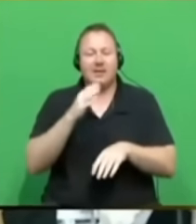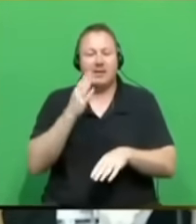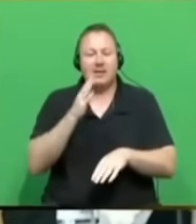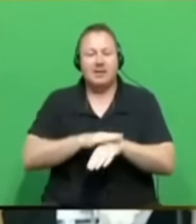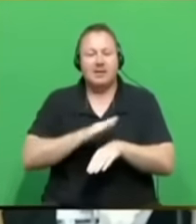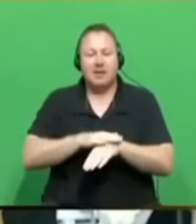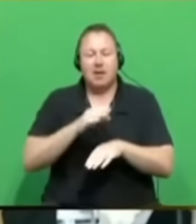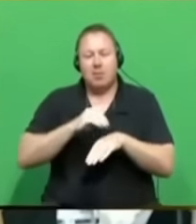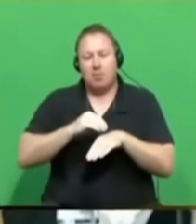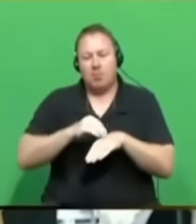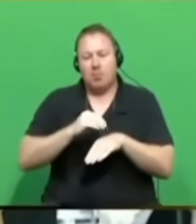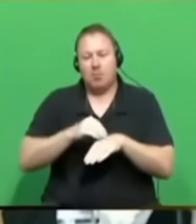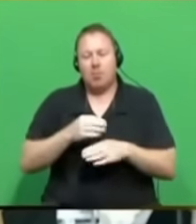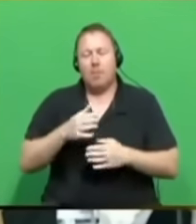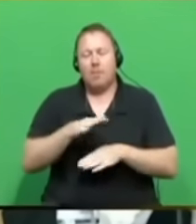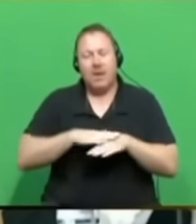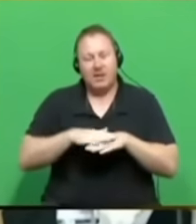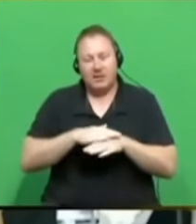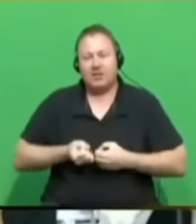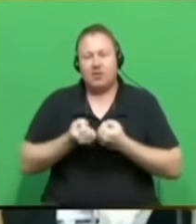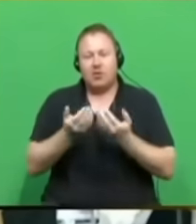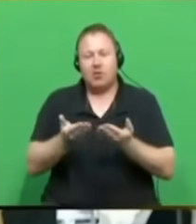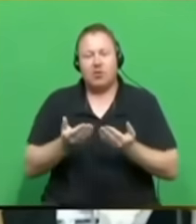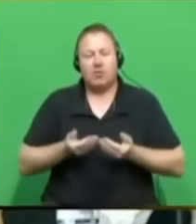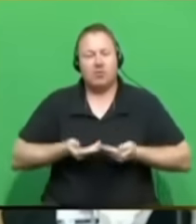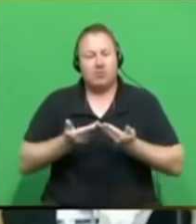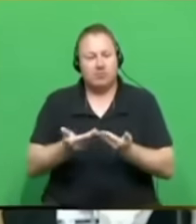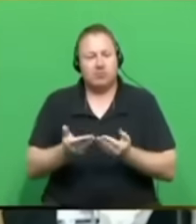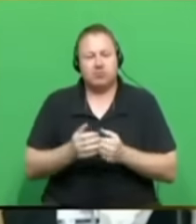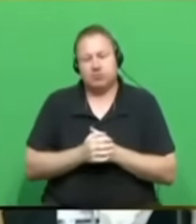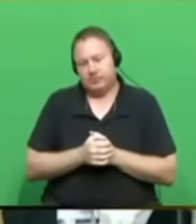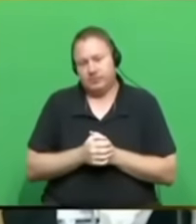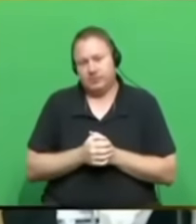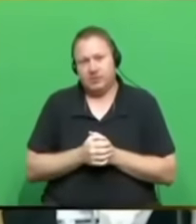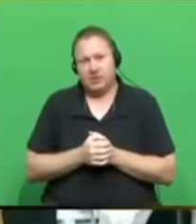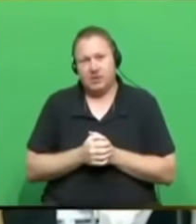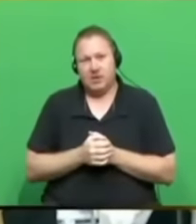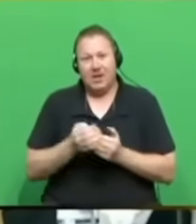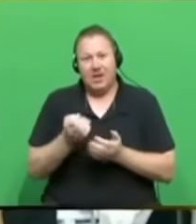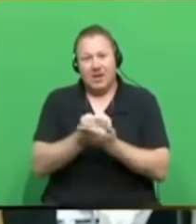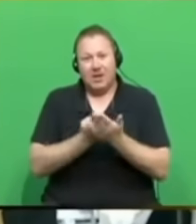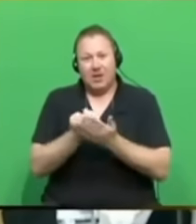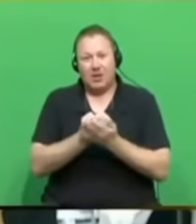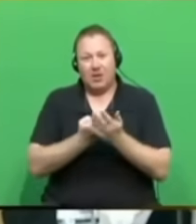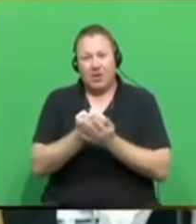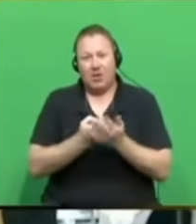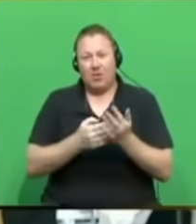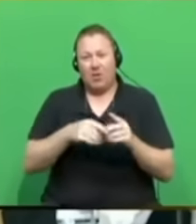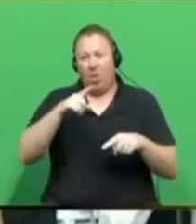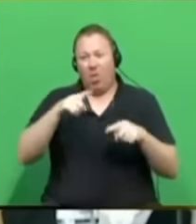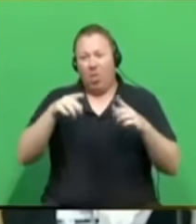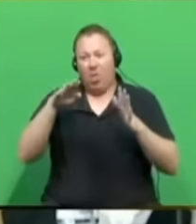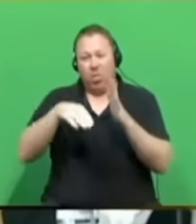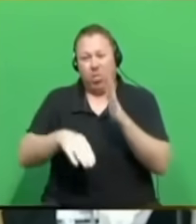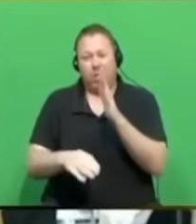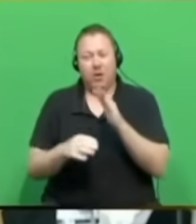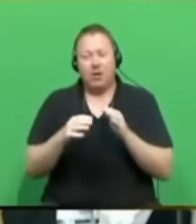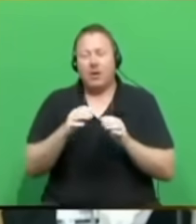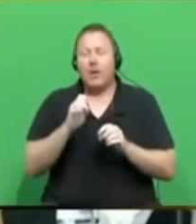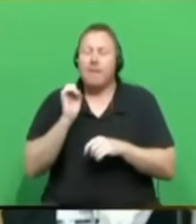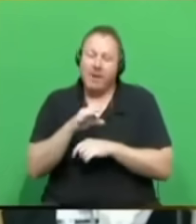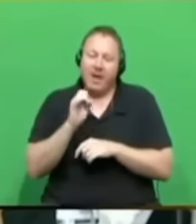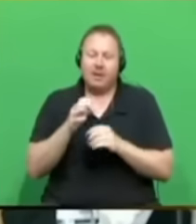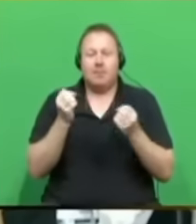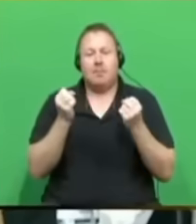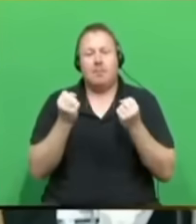task of delivering basic services. Your government's mishandling of the economy is inflicting insufferable pain